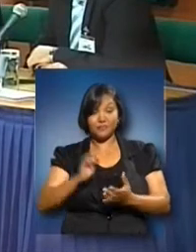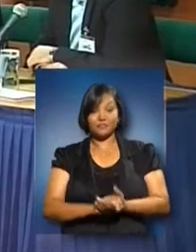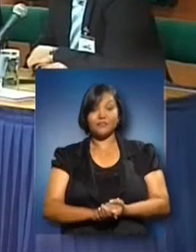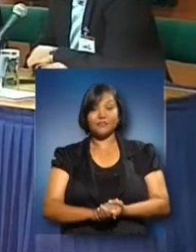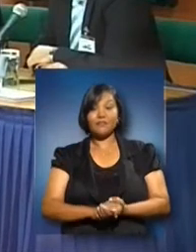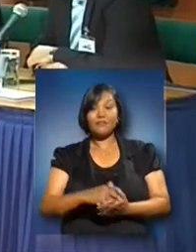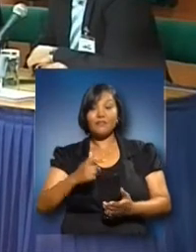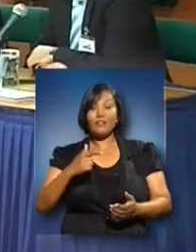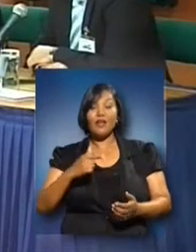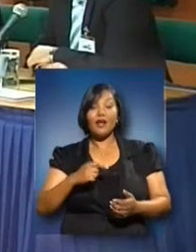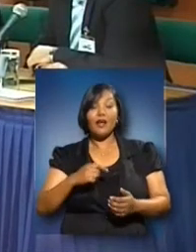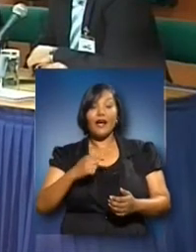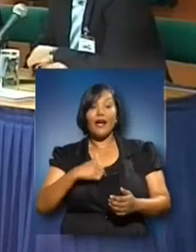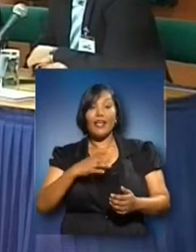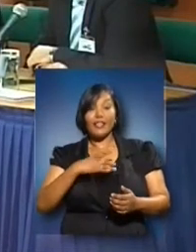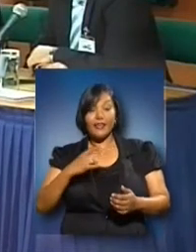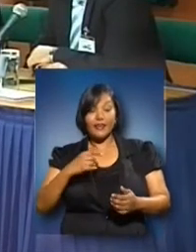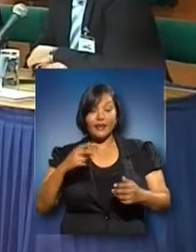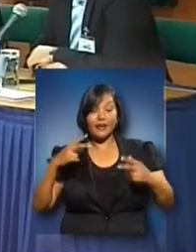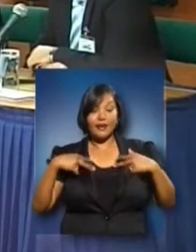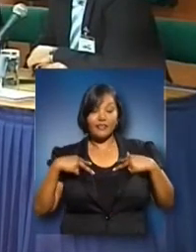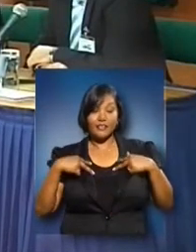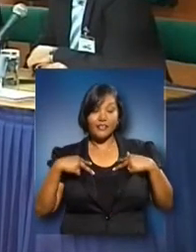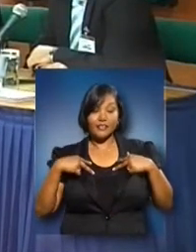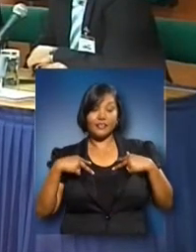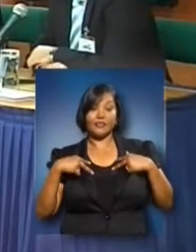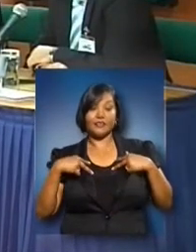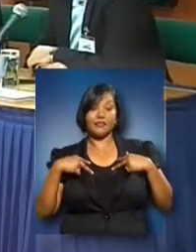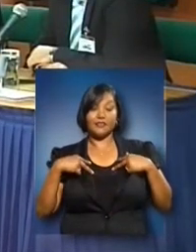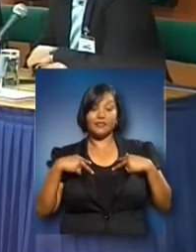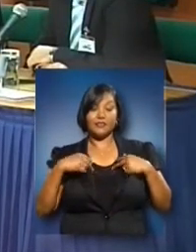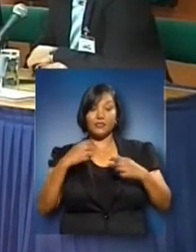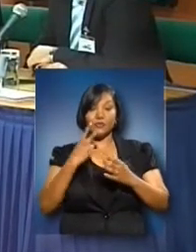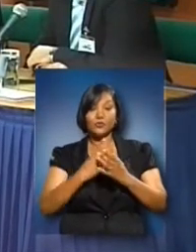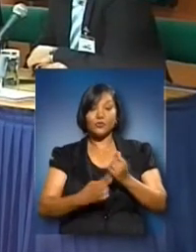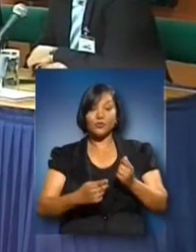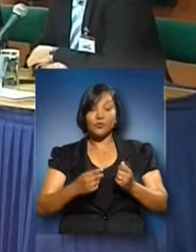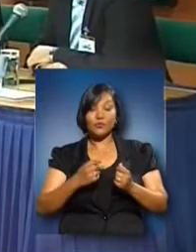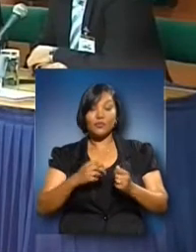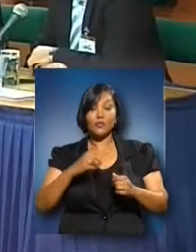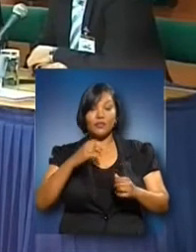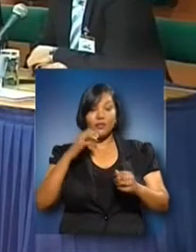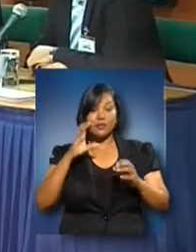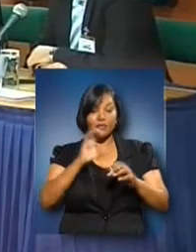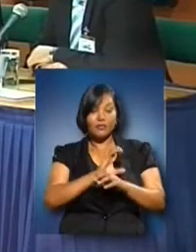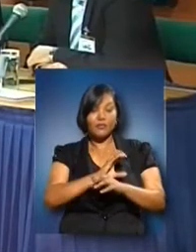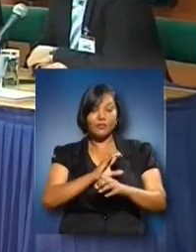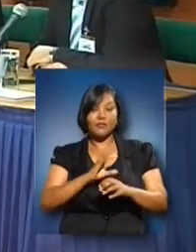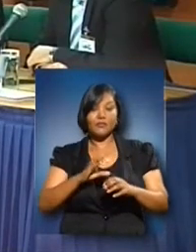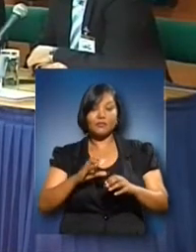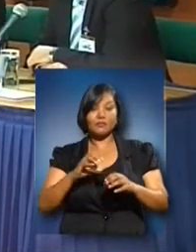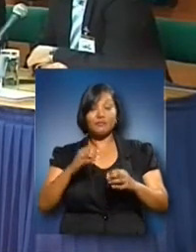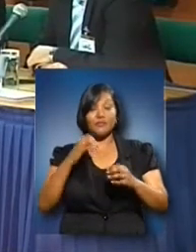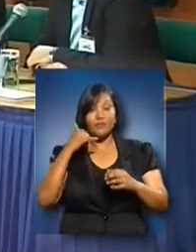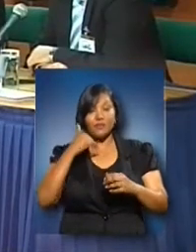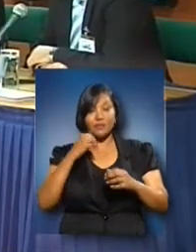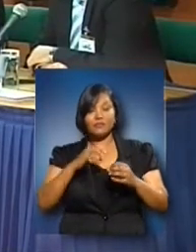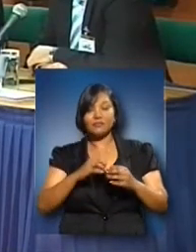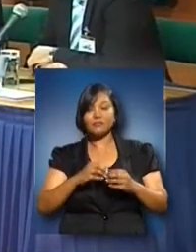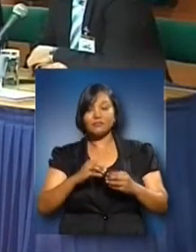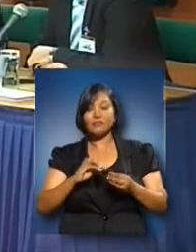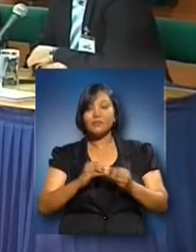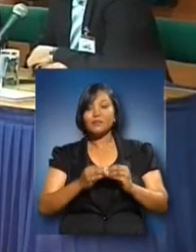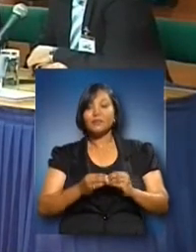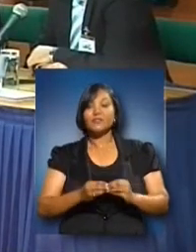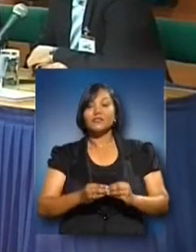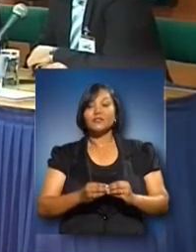I like the ADSL because it's more established service. Your service is not as good. Yes,